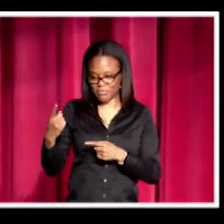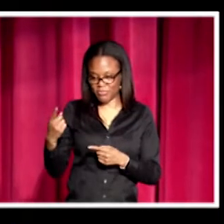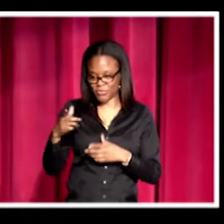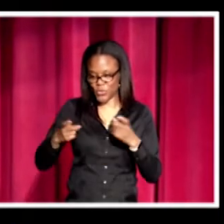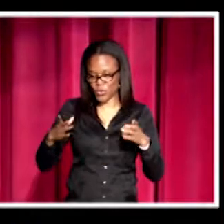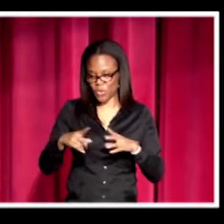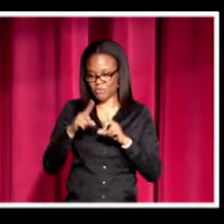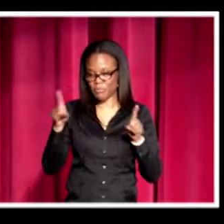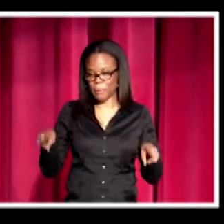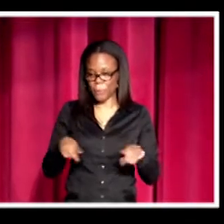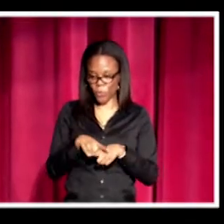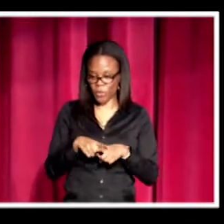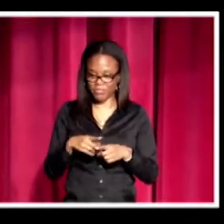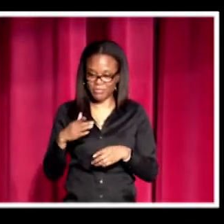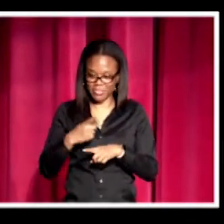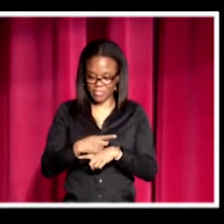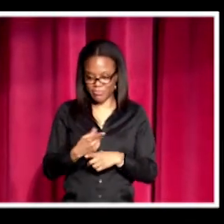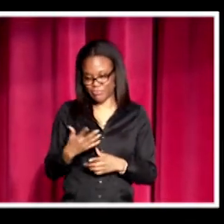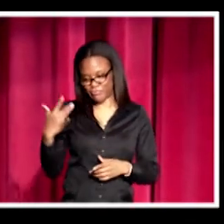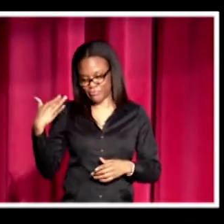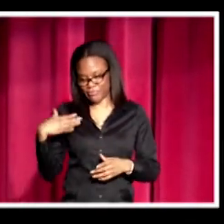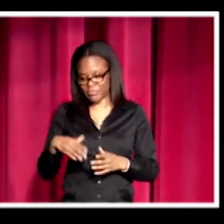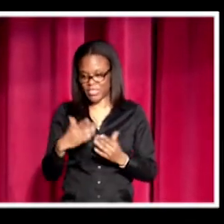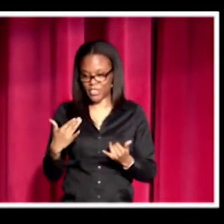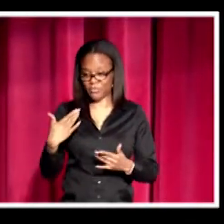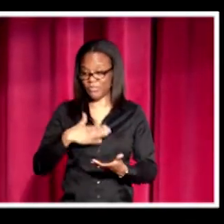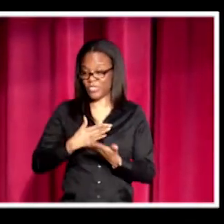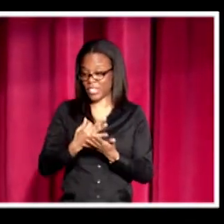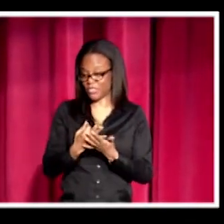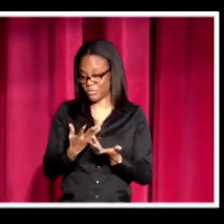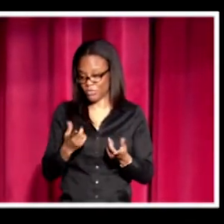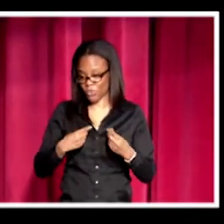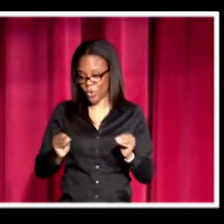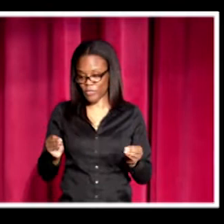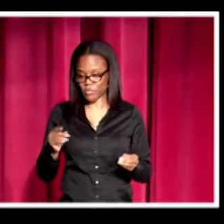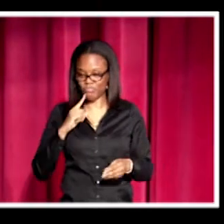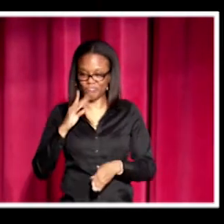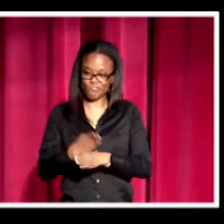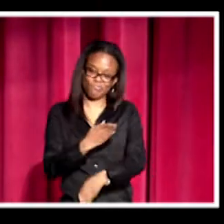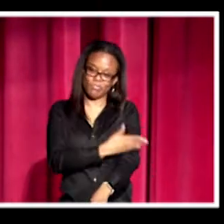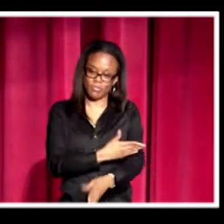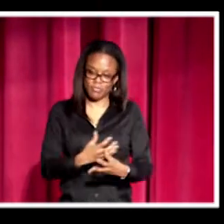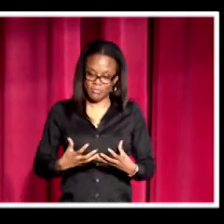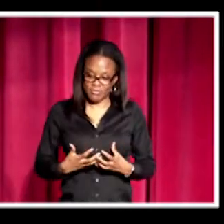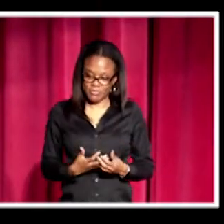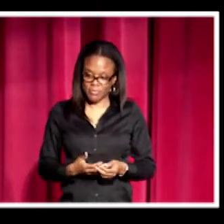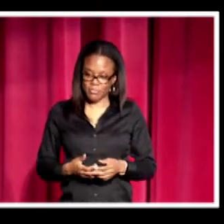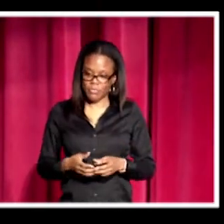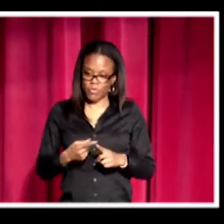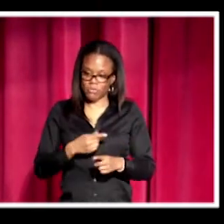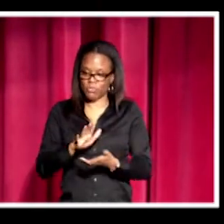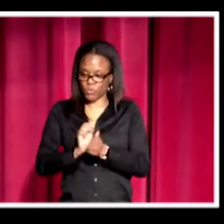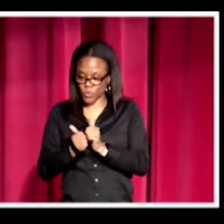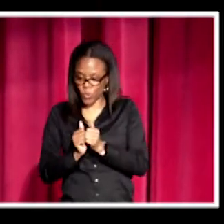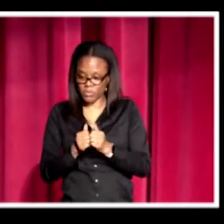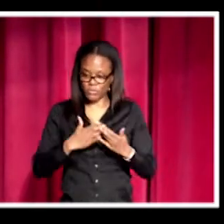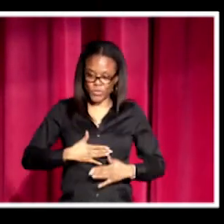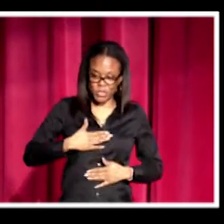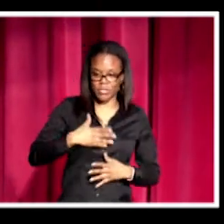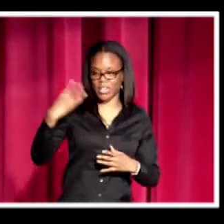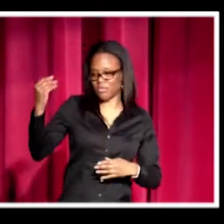district's finances are in the best shape they've ever been in. And from sports and entertainment to restaurants